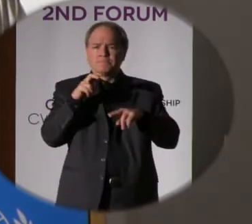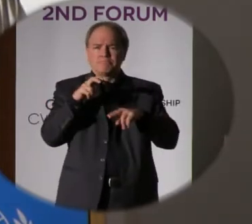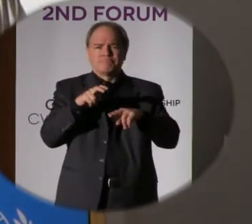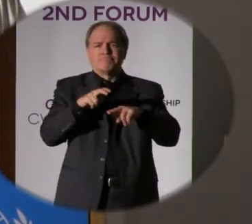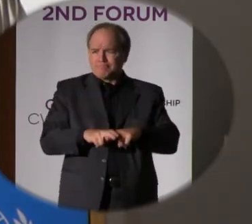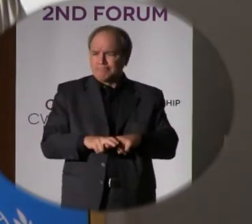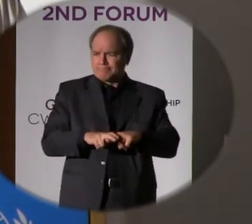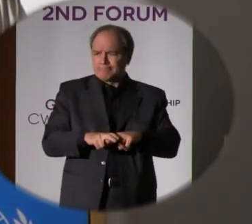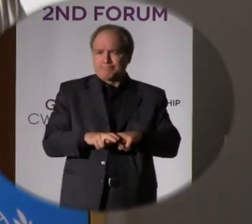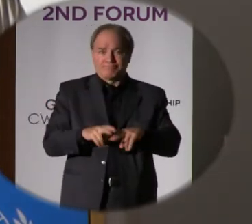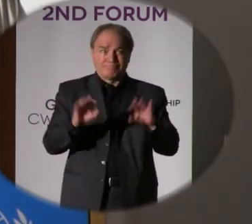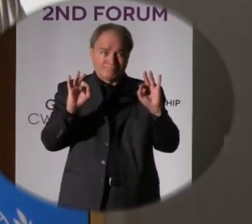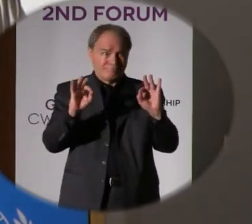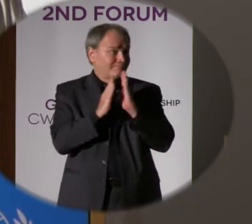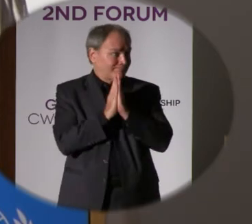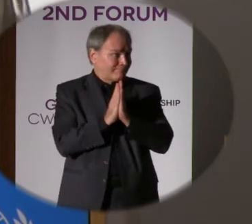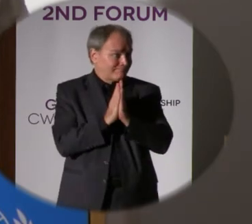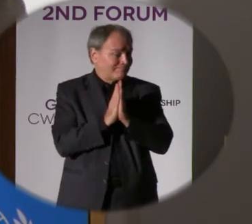Let's see.